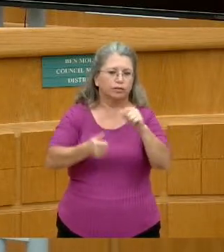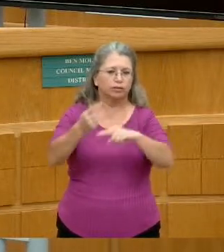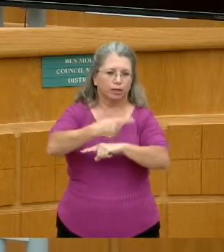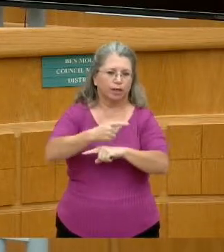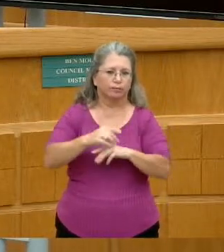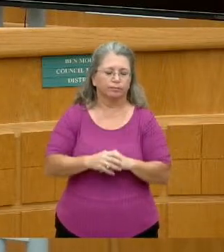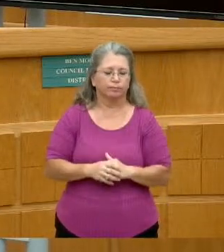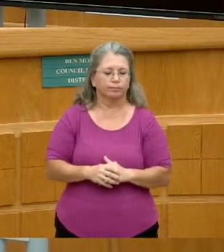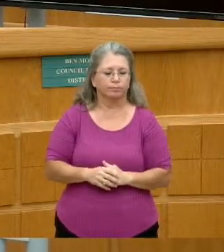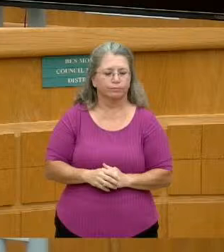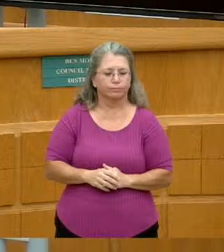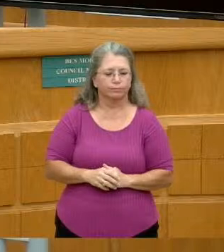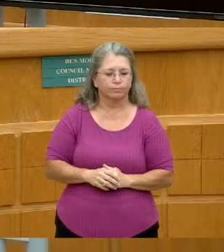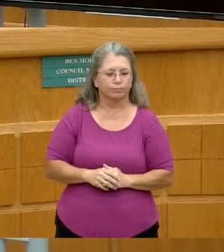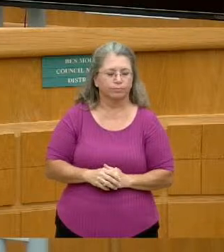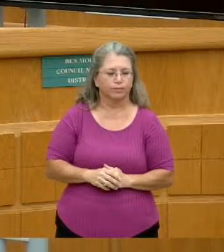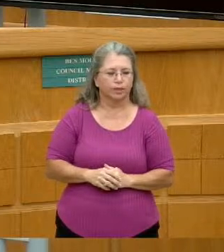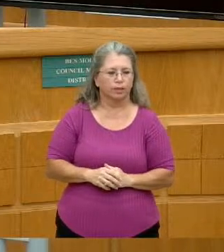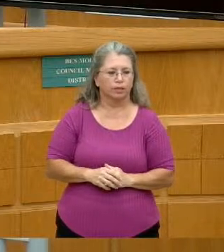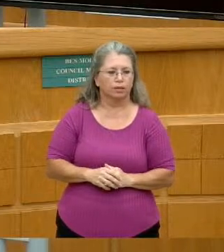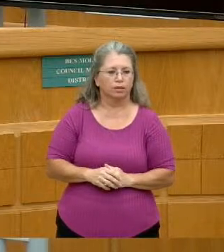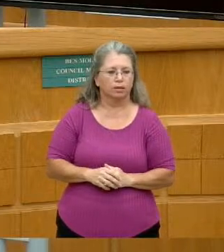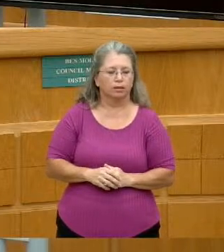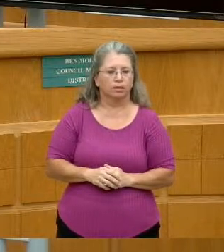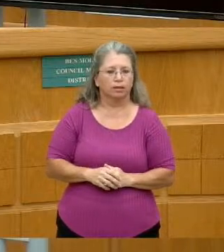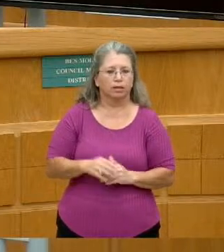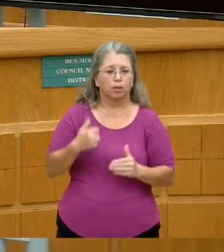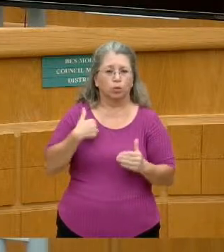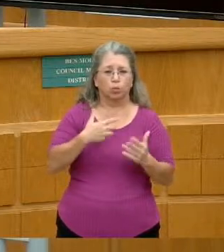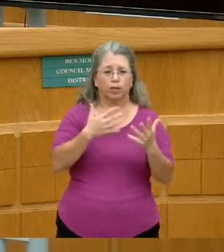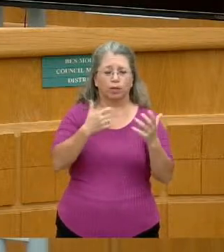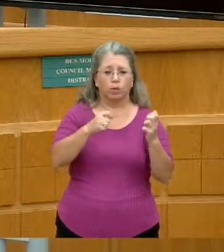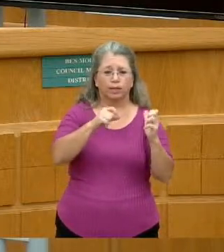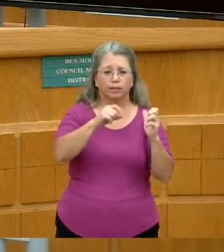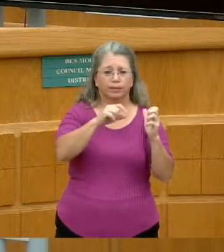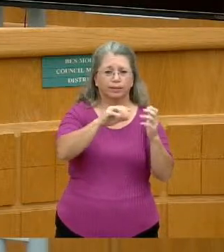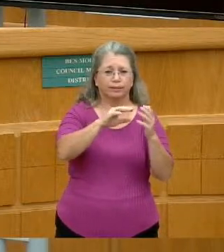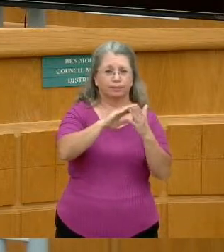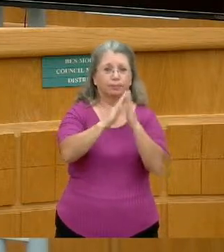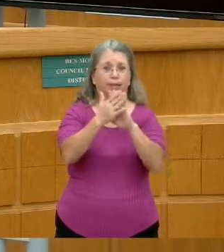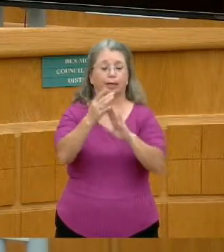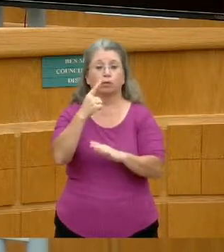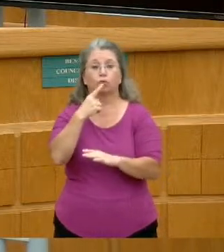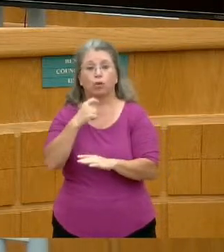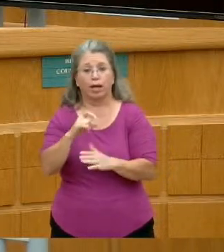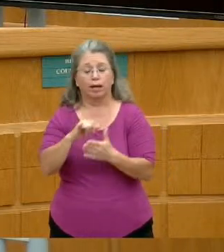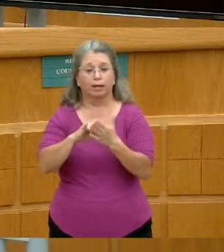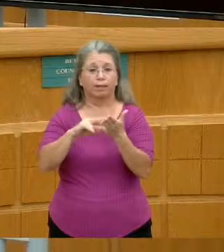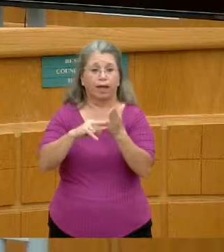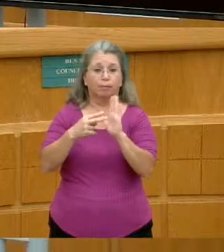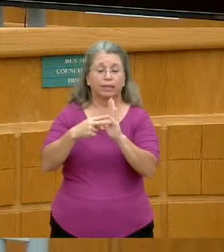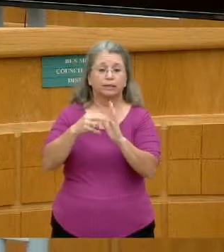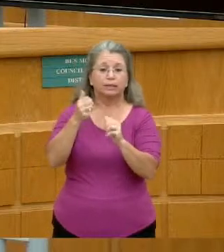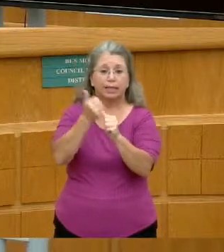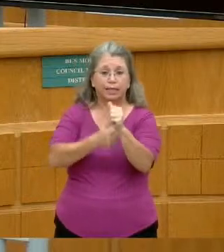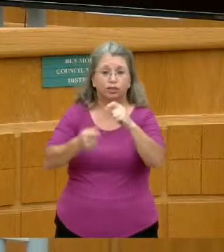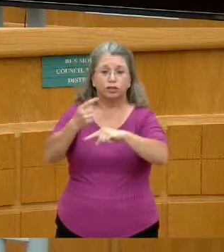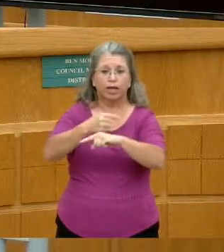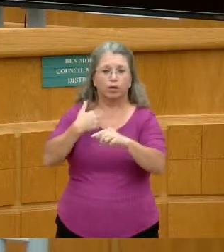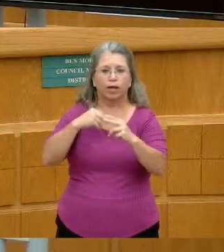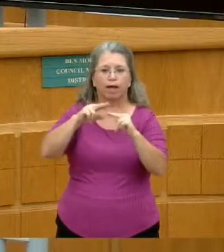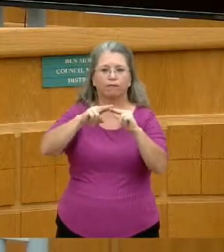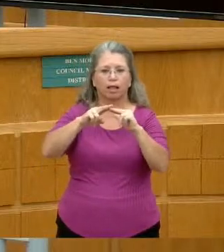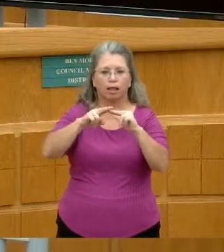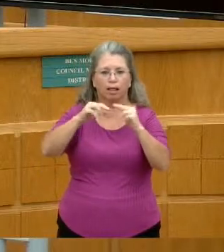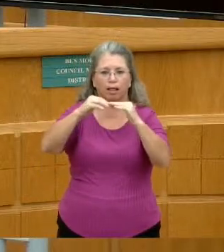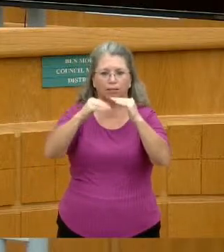Now, luckily, we're moving down, but we want to get into the red. The red means slowing down. That would mean day after day, fewer and fewer cases. That's